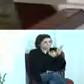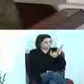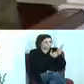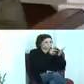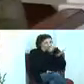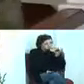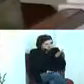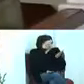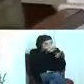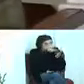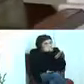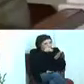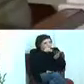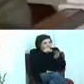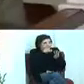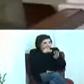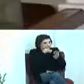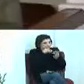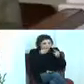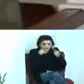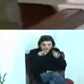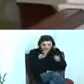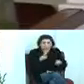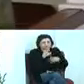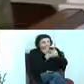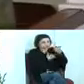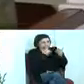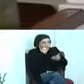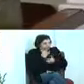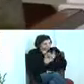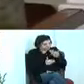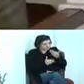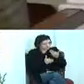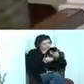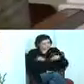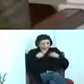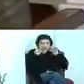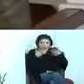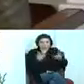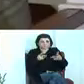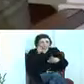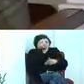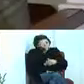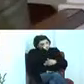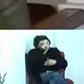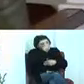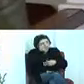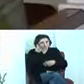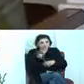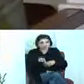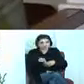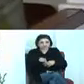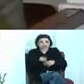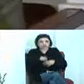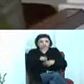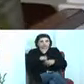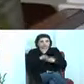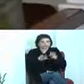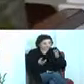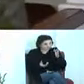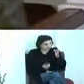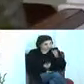while we're on the process provides us with the wisdom we need to grow to